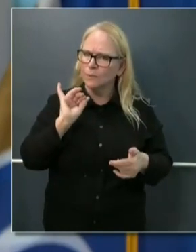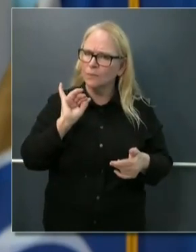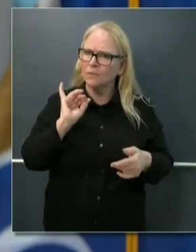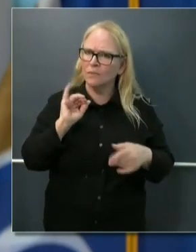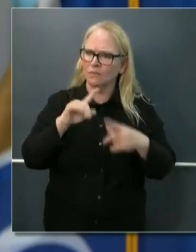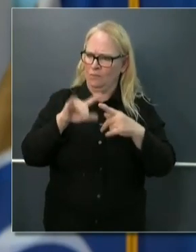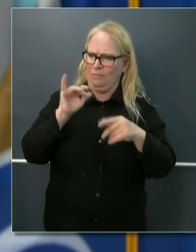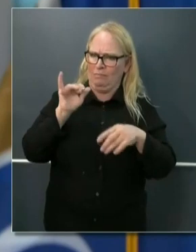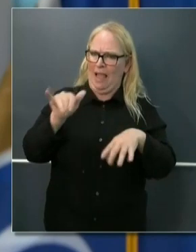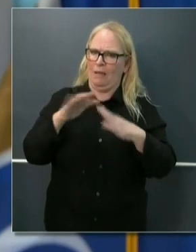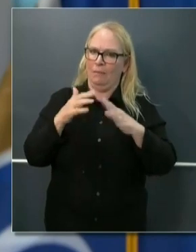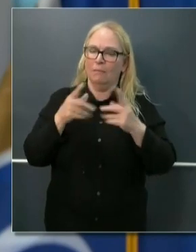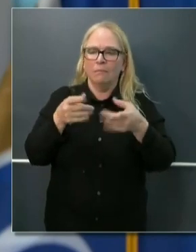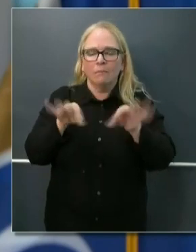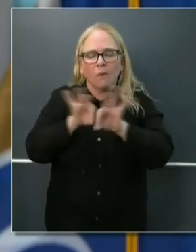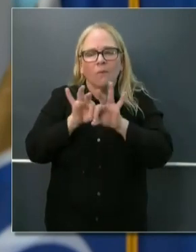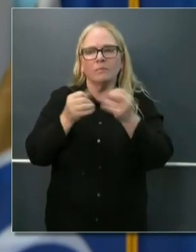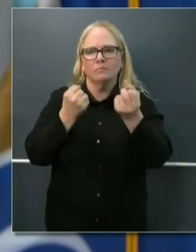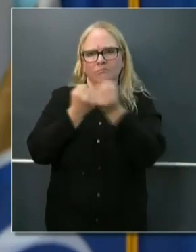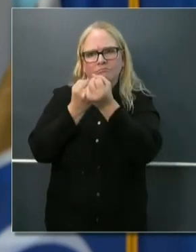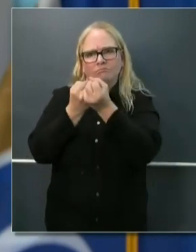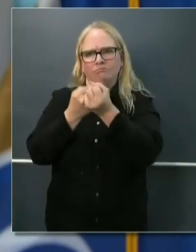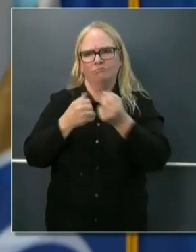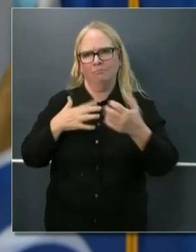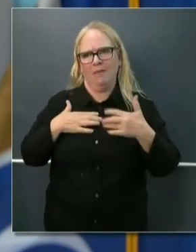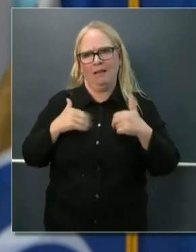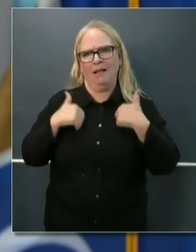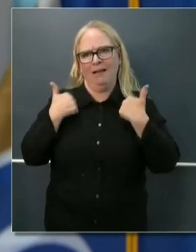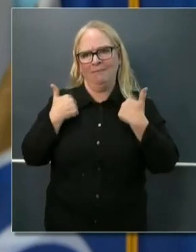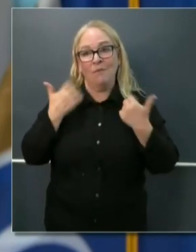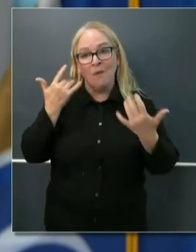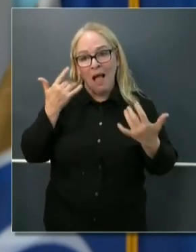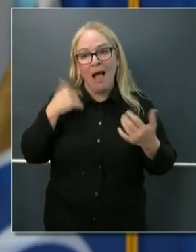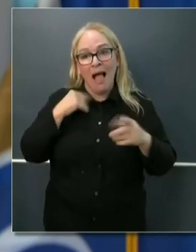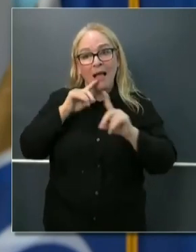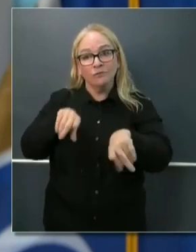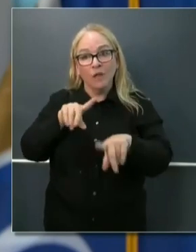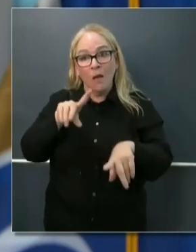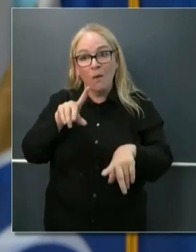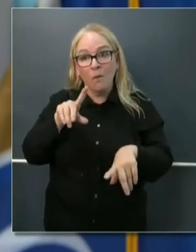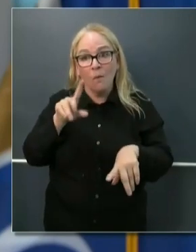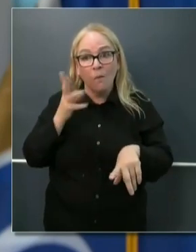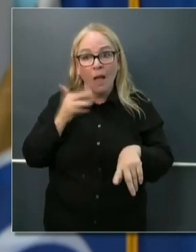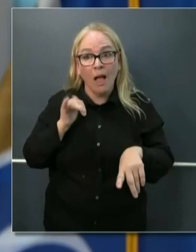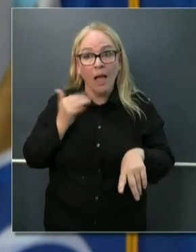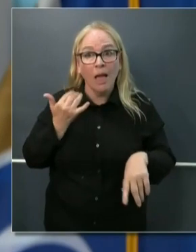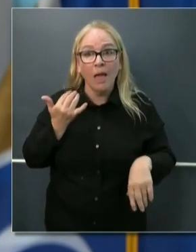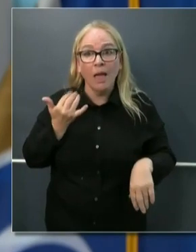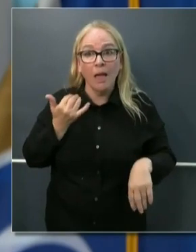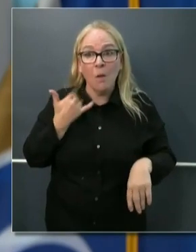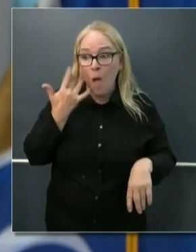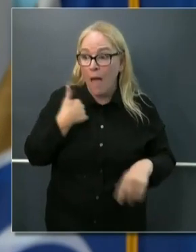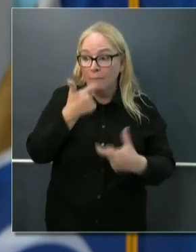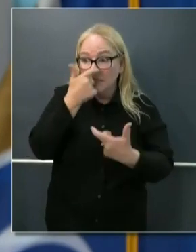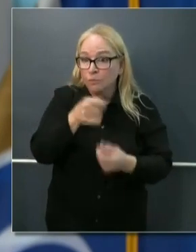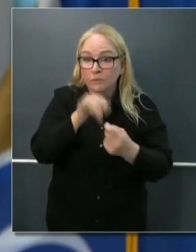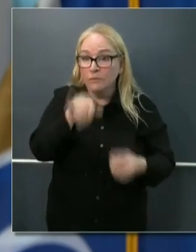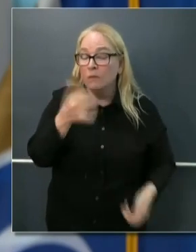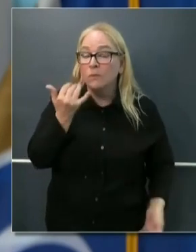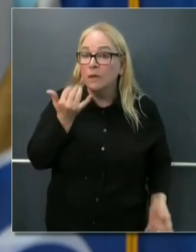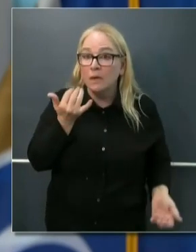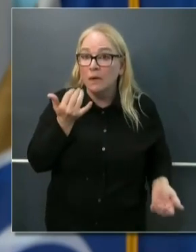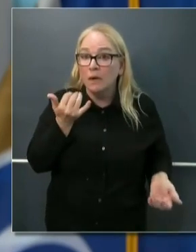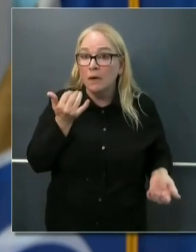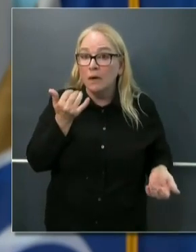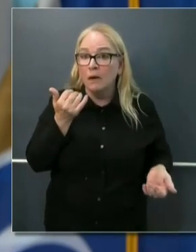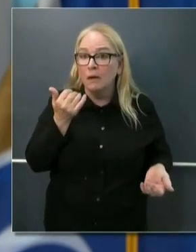my life and a big reason why I'm able to answer the why question. Why am I even interested in public service? It's